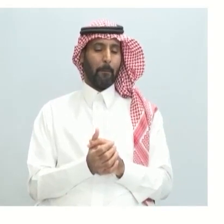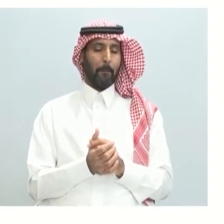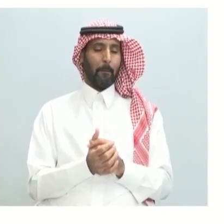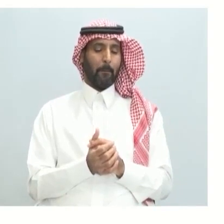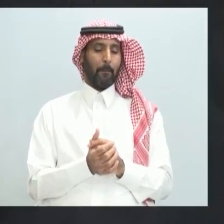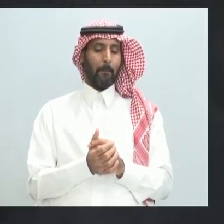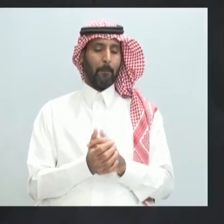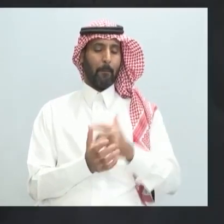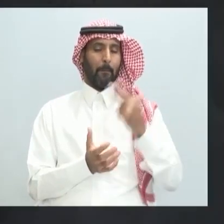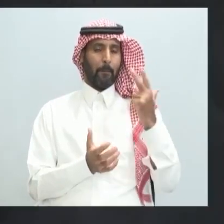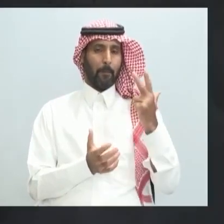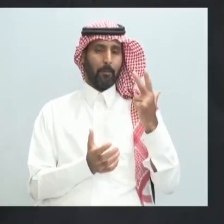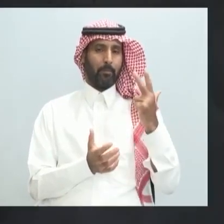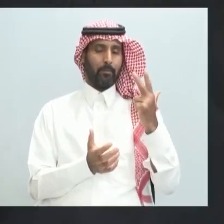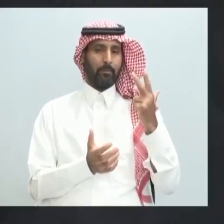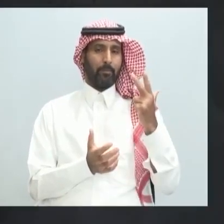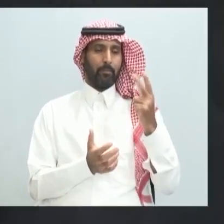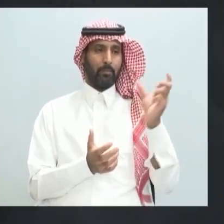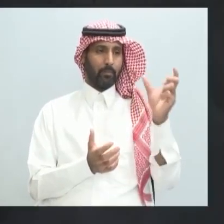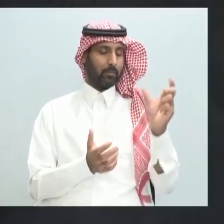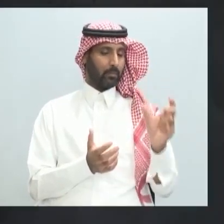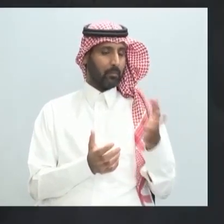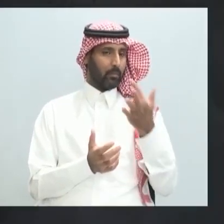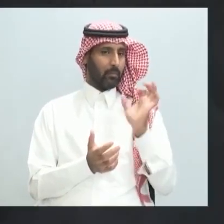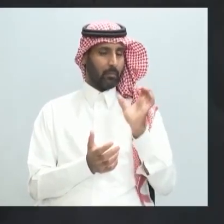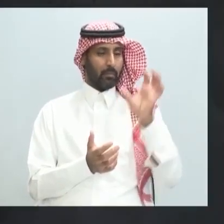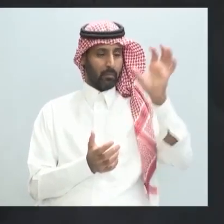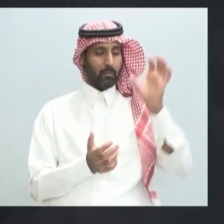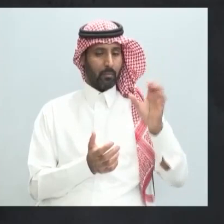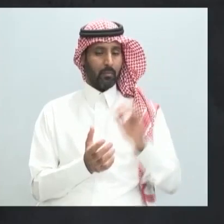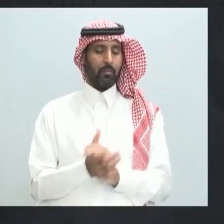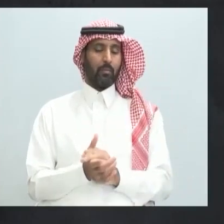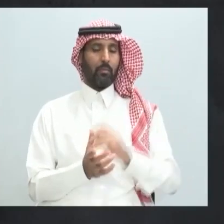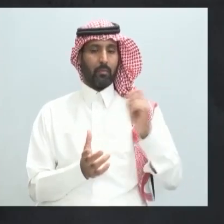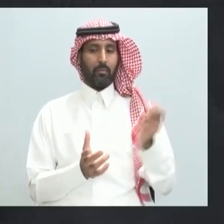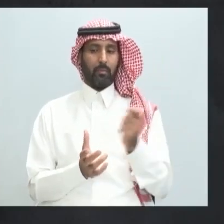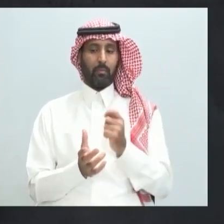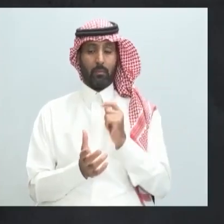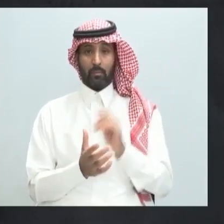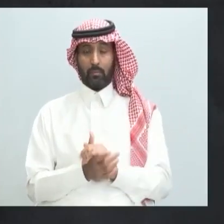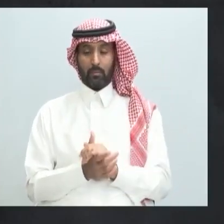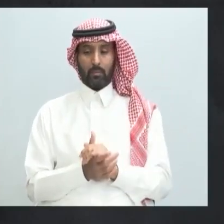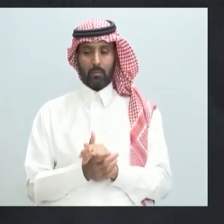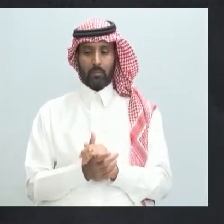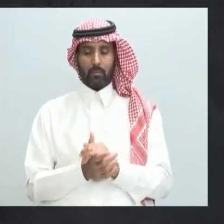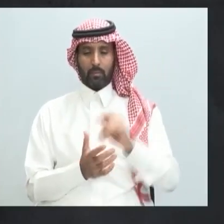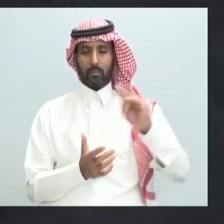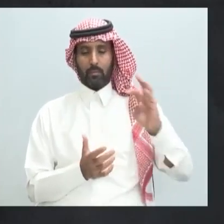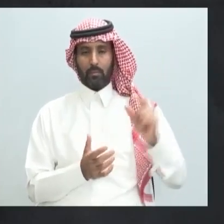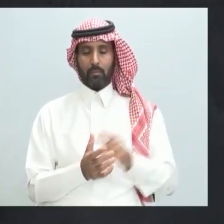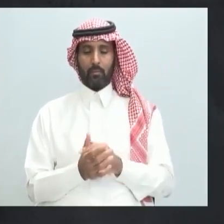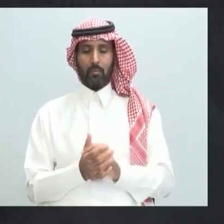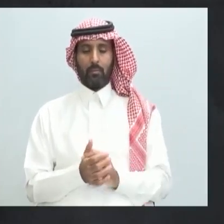here with some missing letters. I think this is an easy exercise, of course. Write the missing letters. Of course, these